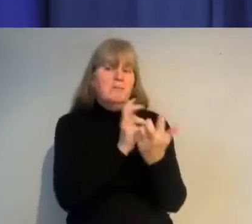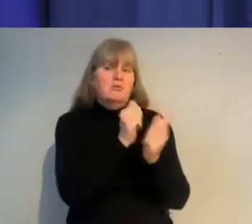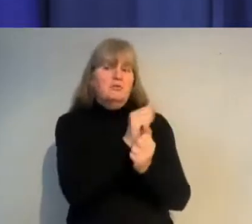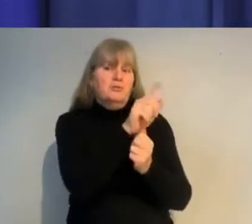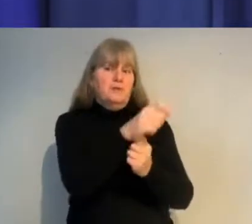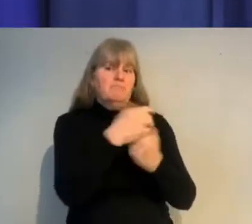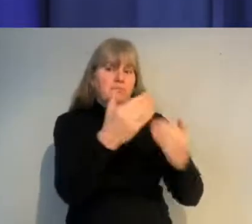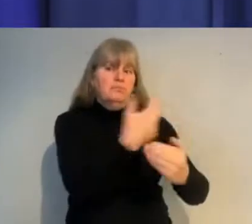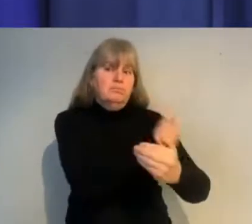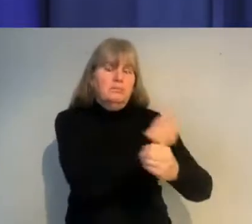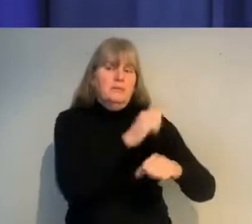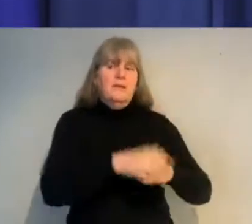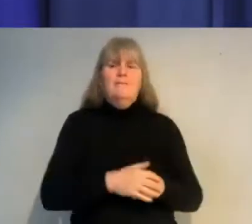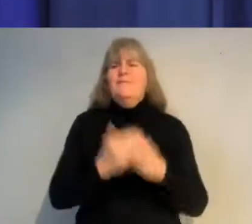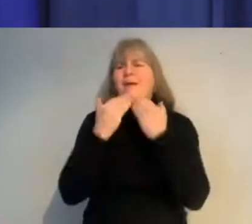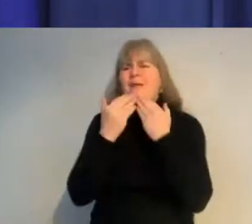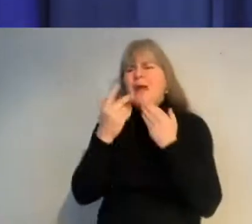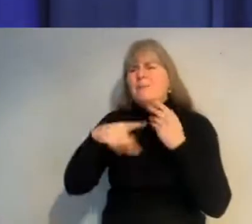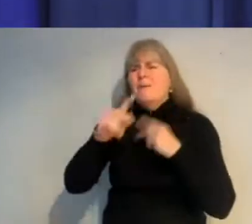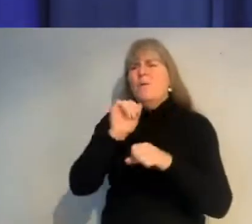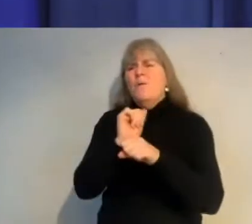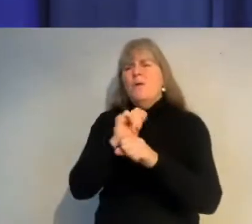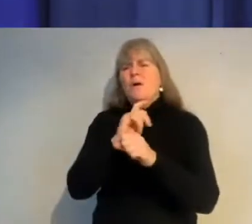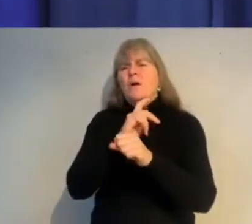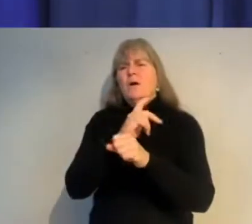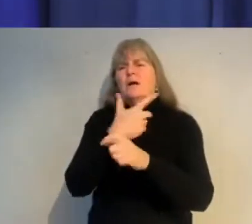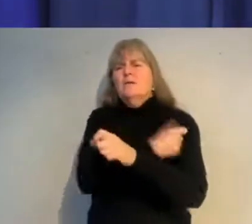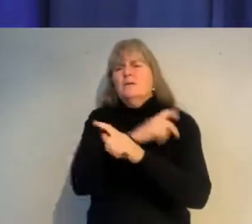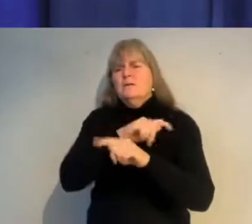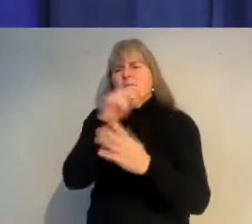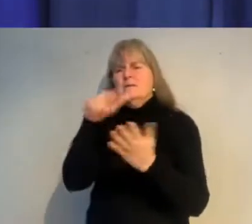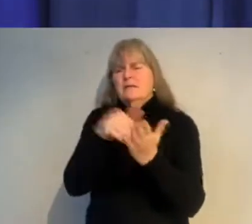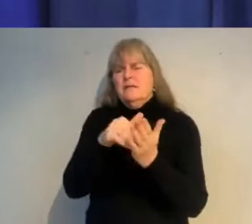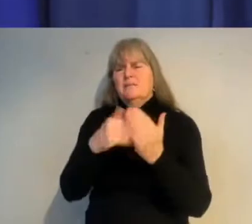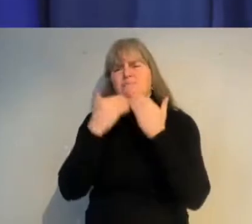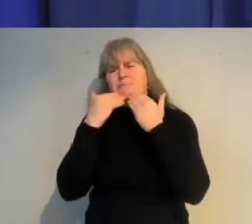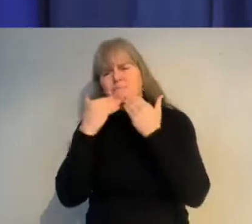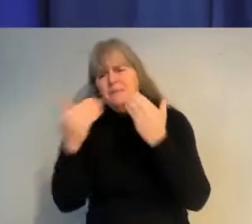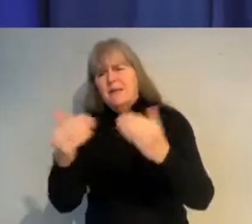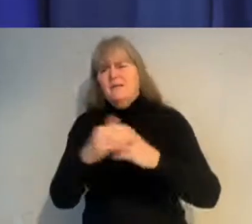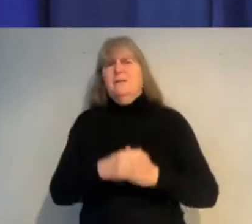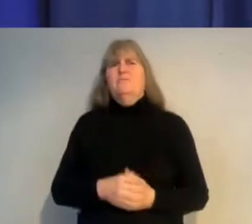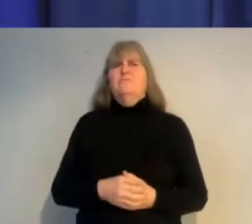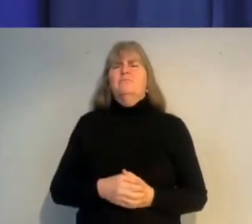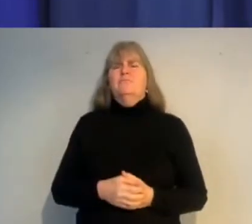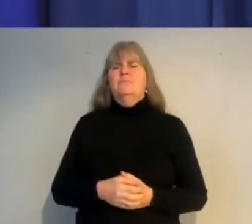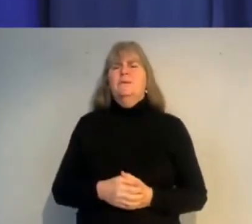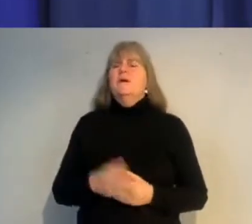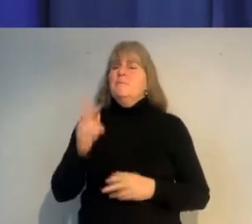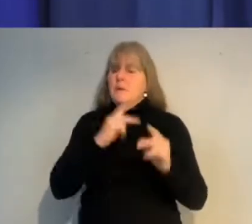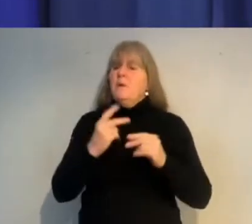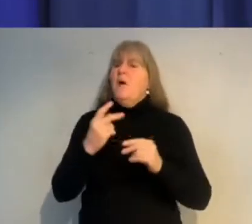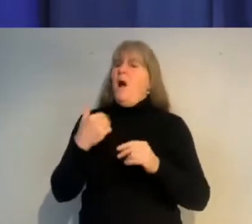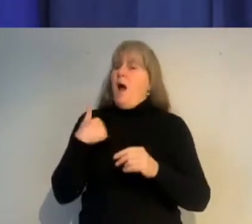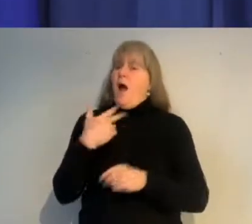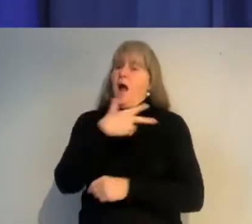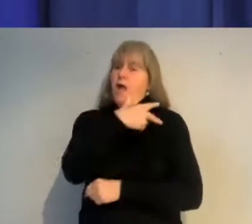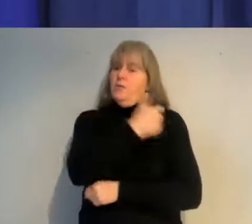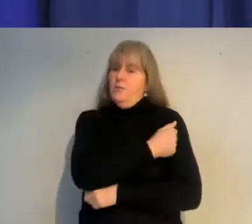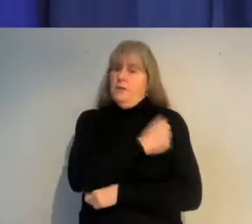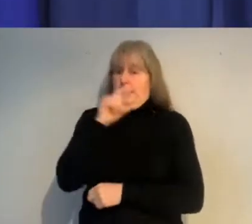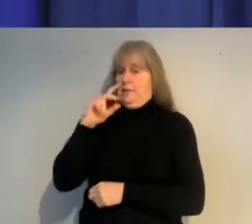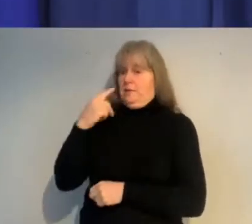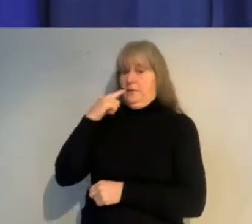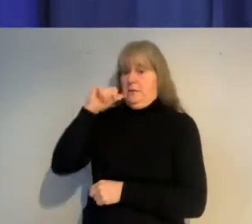at the clinic. I know several people who have received their booster shot, and I received mine just yesterday.